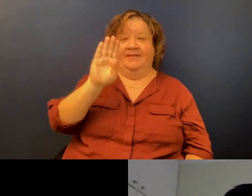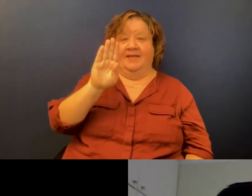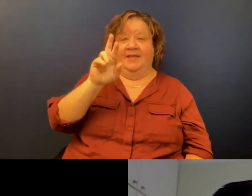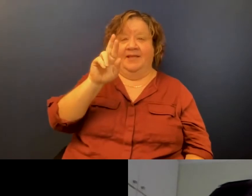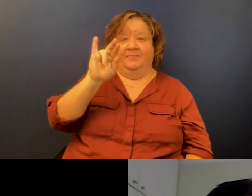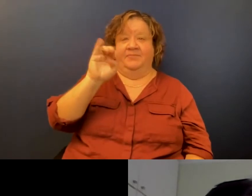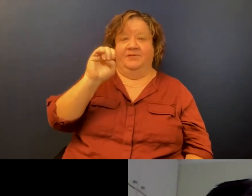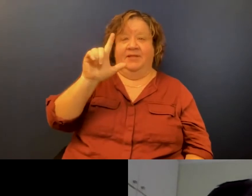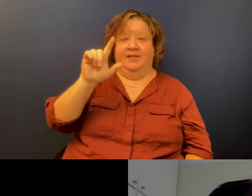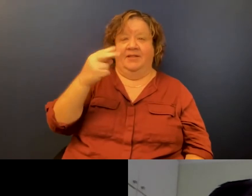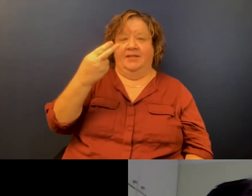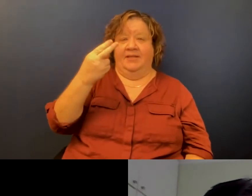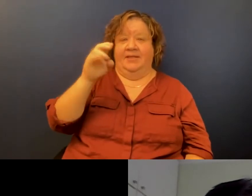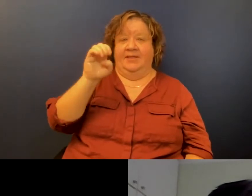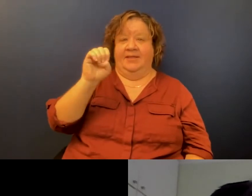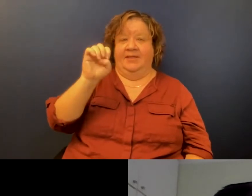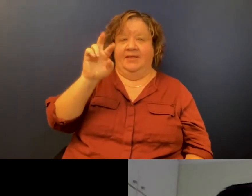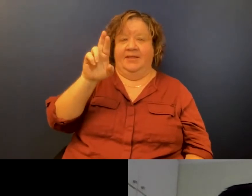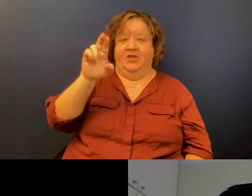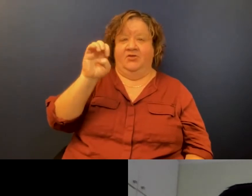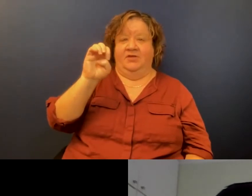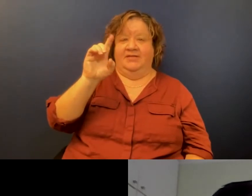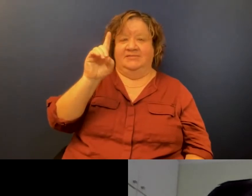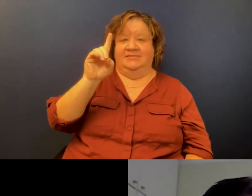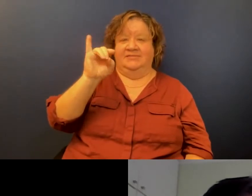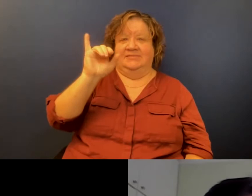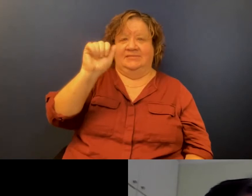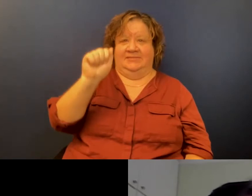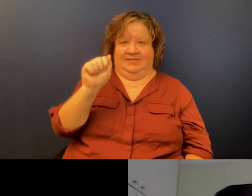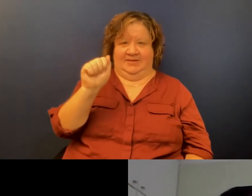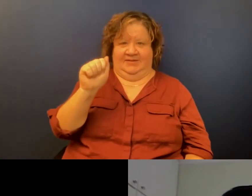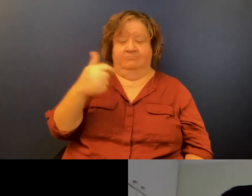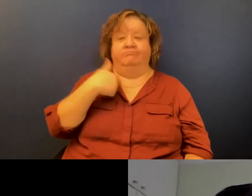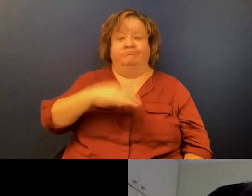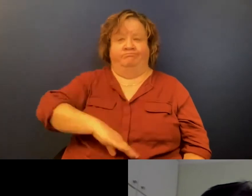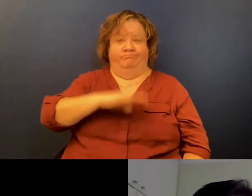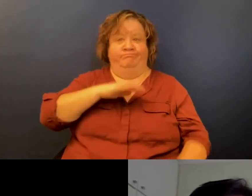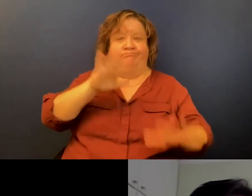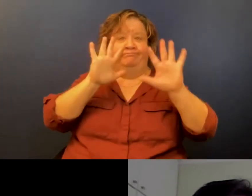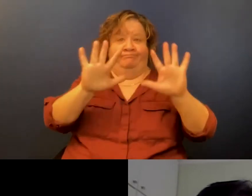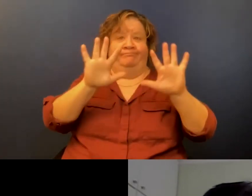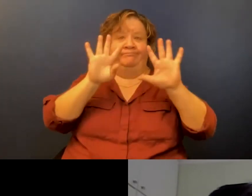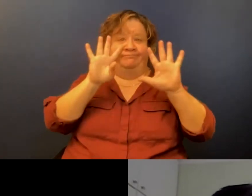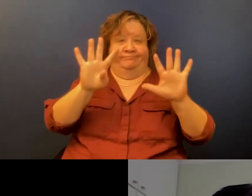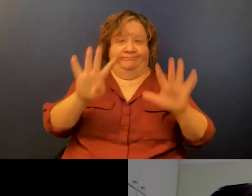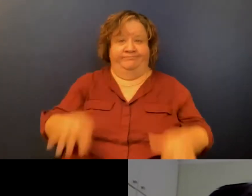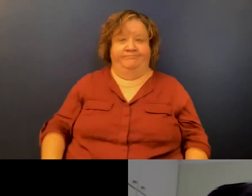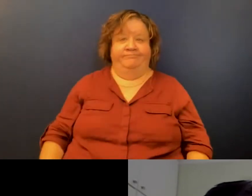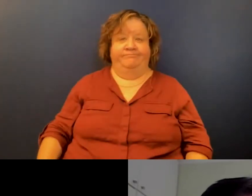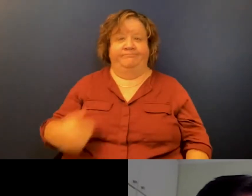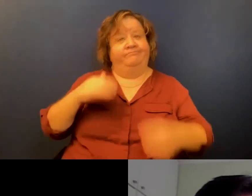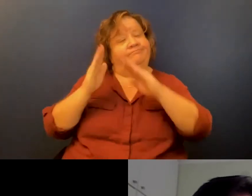I am 19 years old. I live in the Chubut province in the Argentinian Republic. And